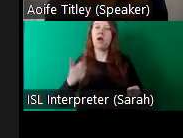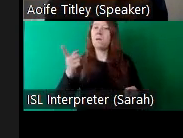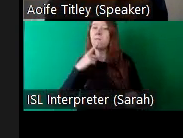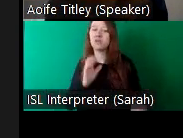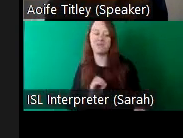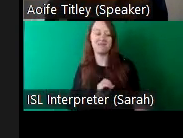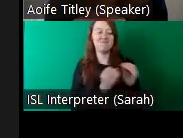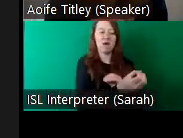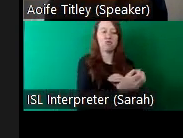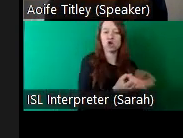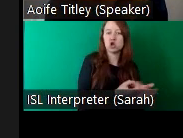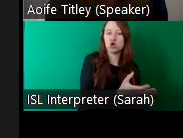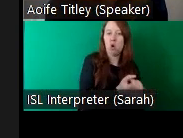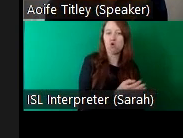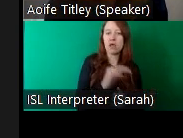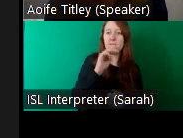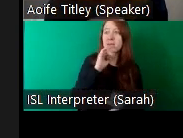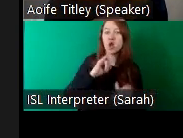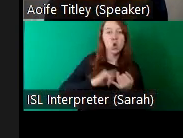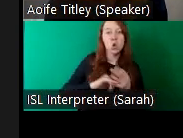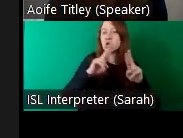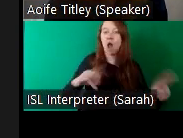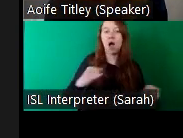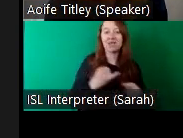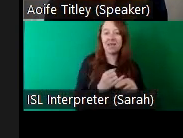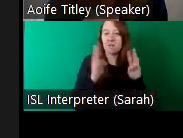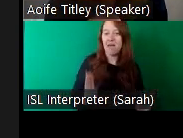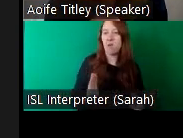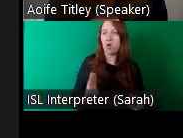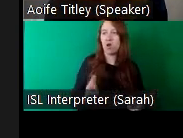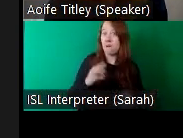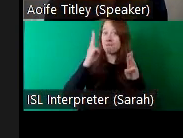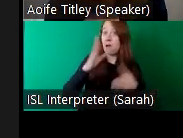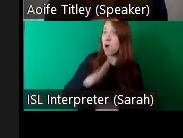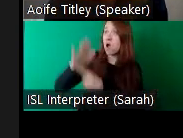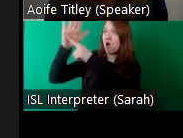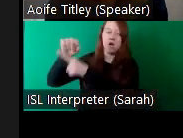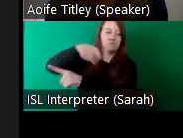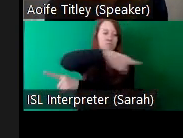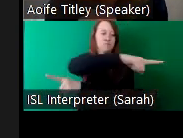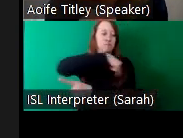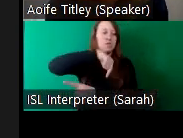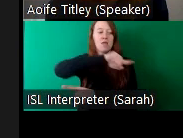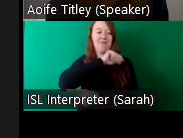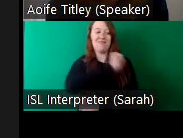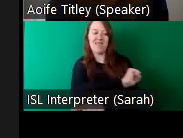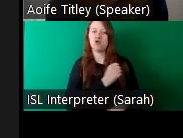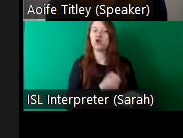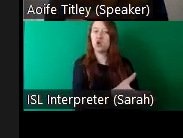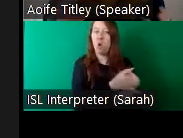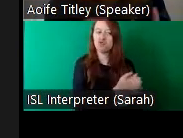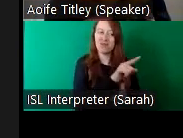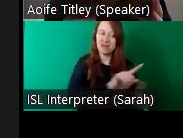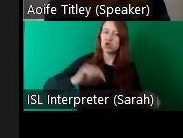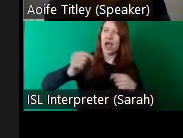that it's necessarily positioned outside of this, and it's designed instead to challenge what is known as a stock story or a majoritarian story.